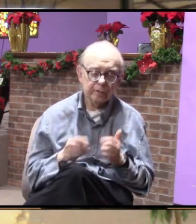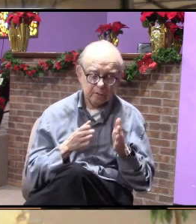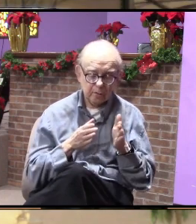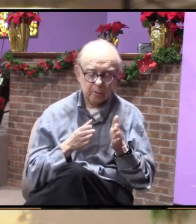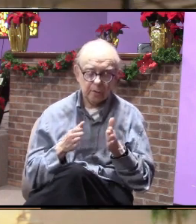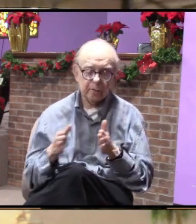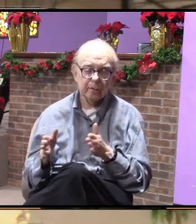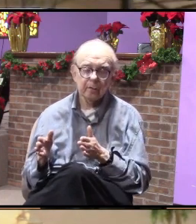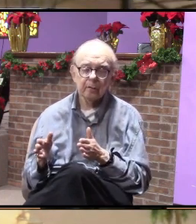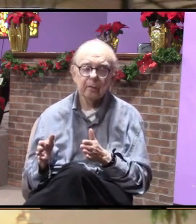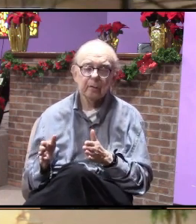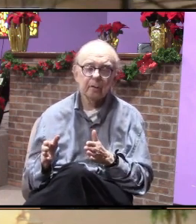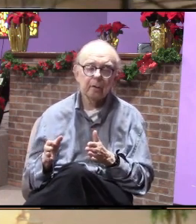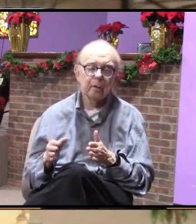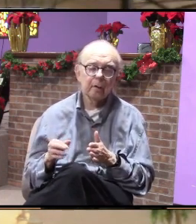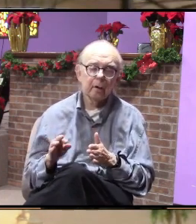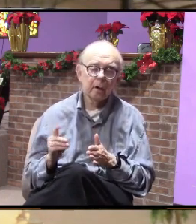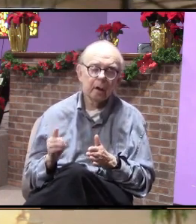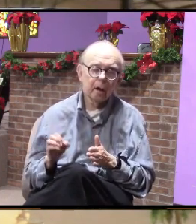order.